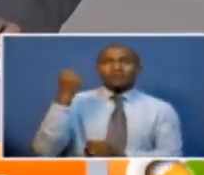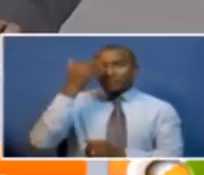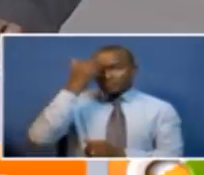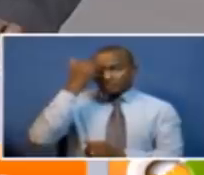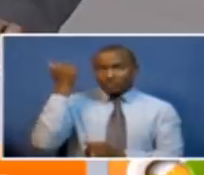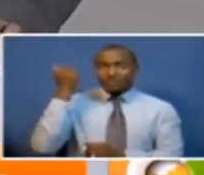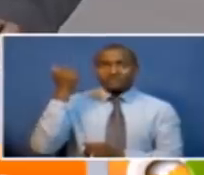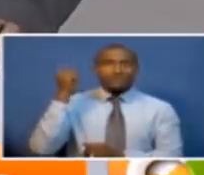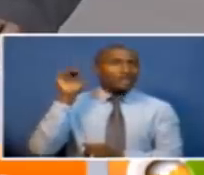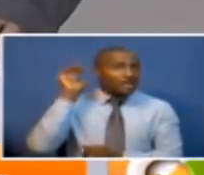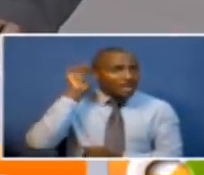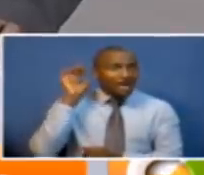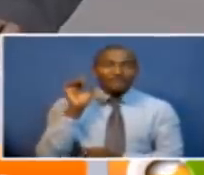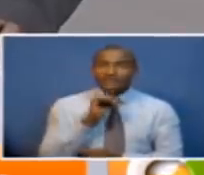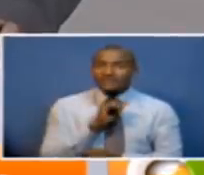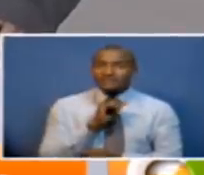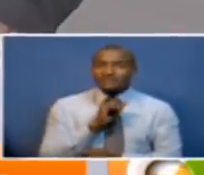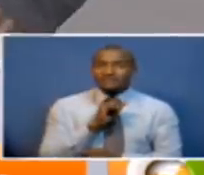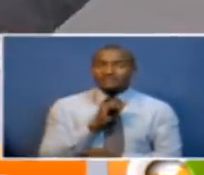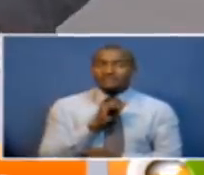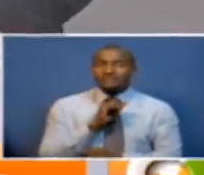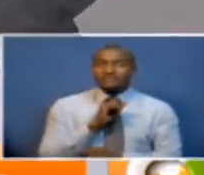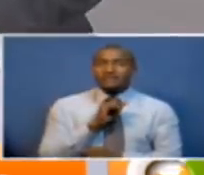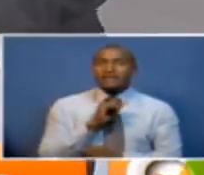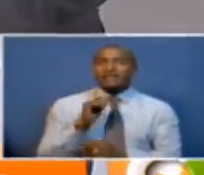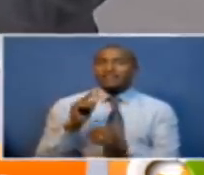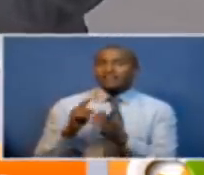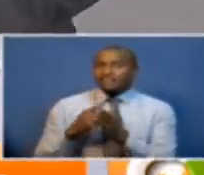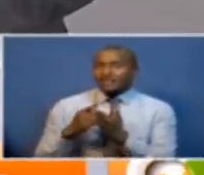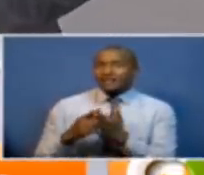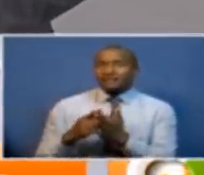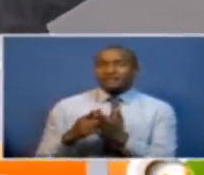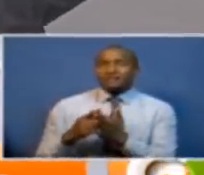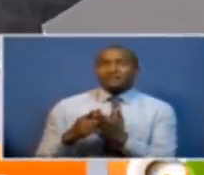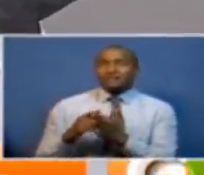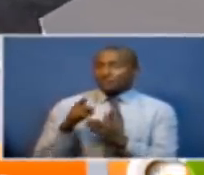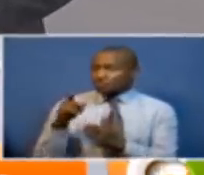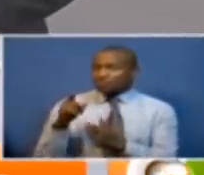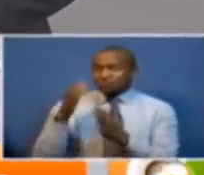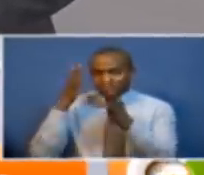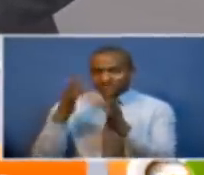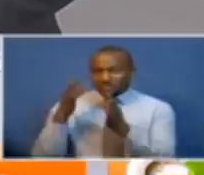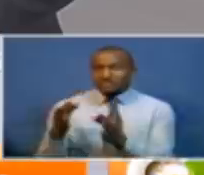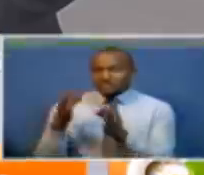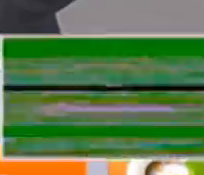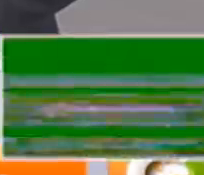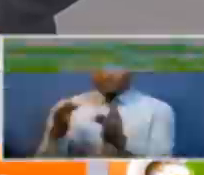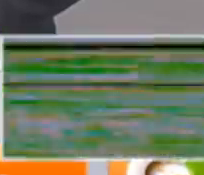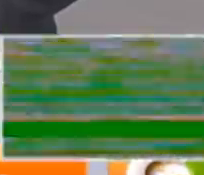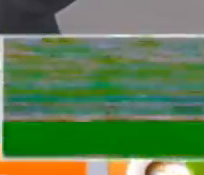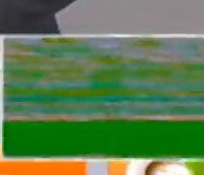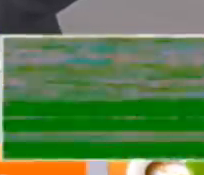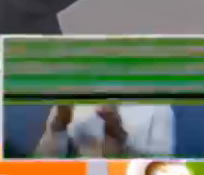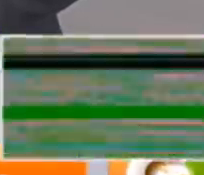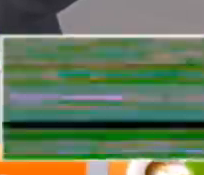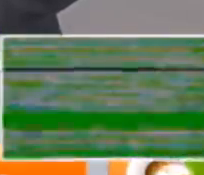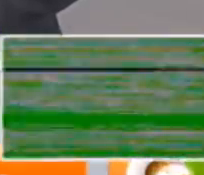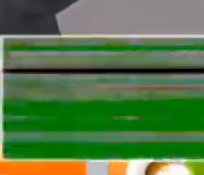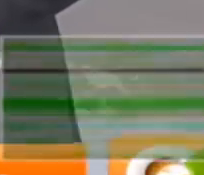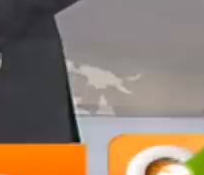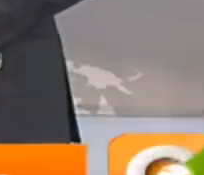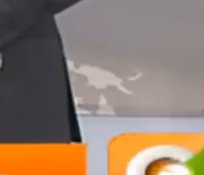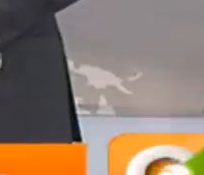you are annoyed or because I punched your face or done whatever other misdemeanor or felony and say your license is cancelled. There is a